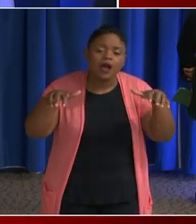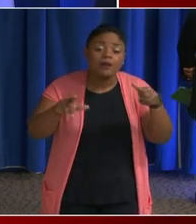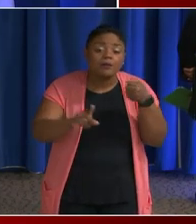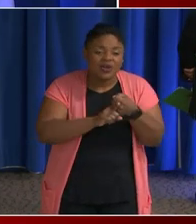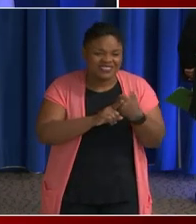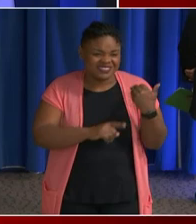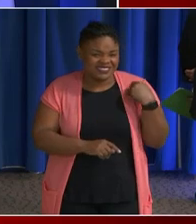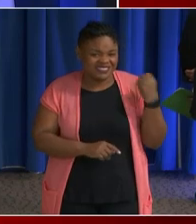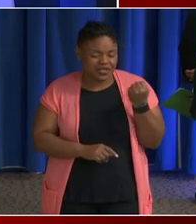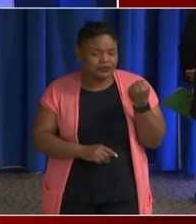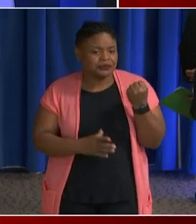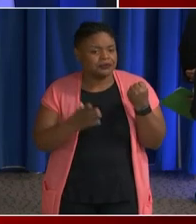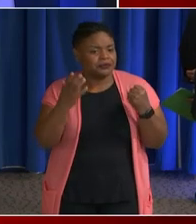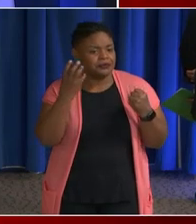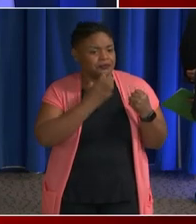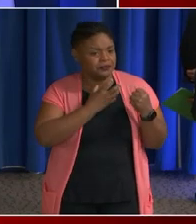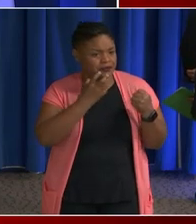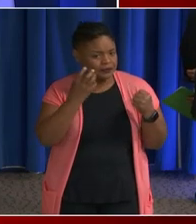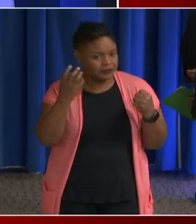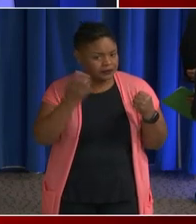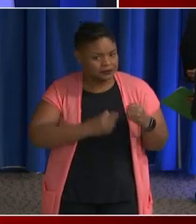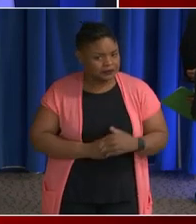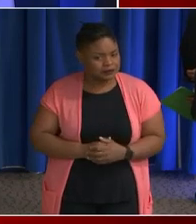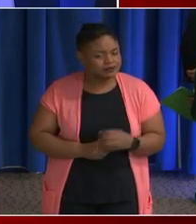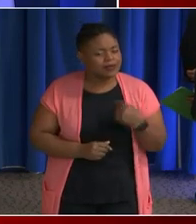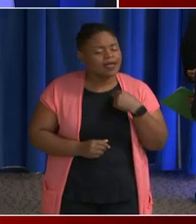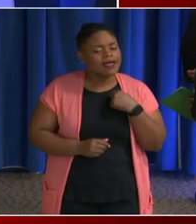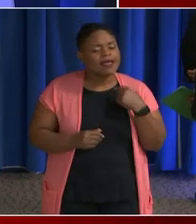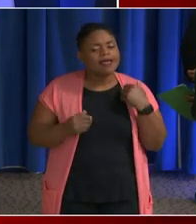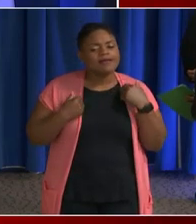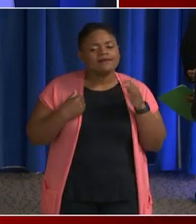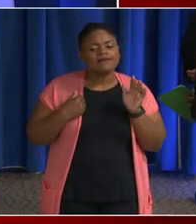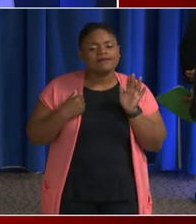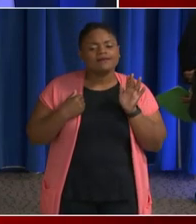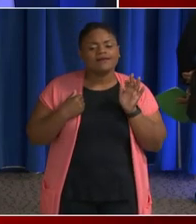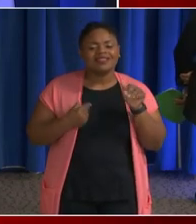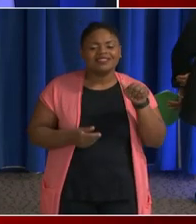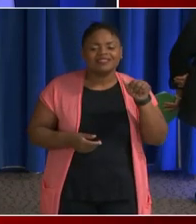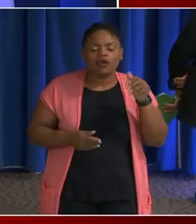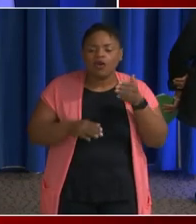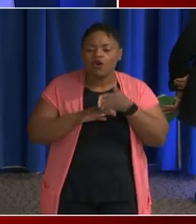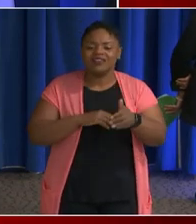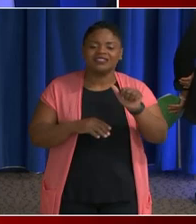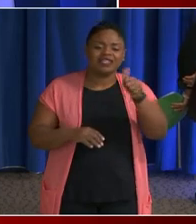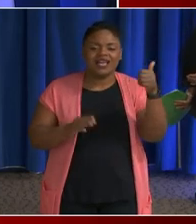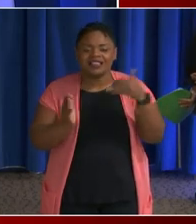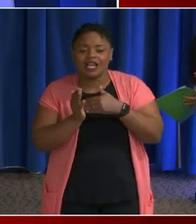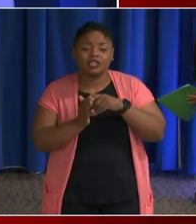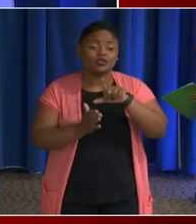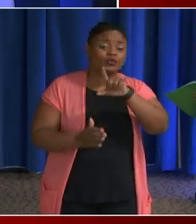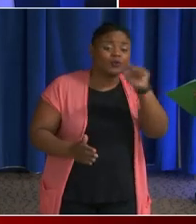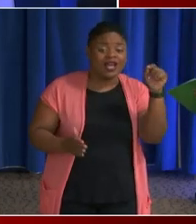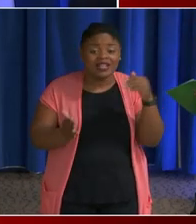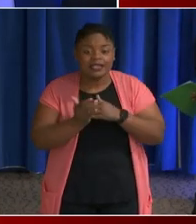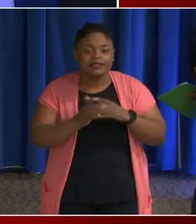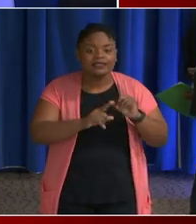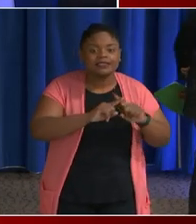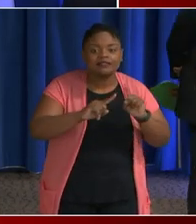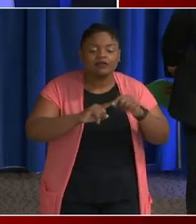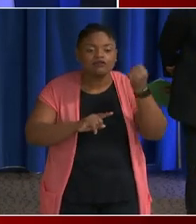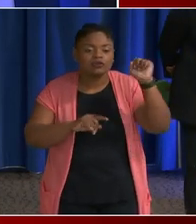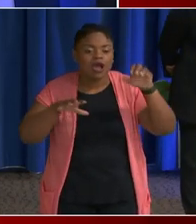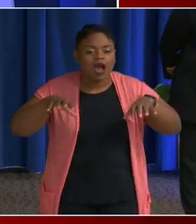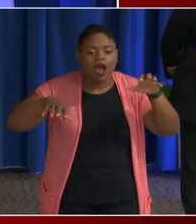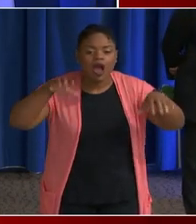seen so far. There were tens of thousands of peaceful demonstrators in the city. In fact, I heard on the